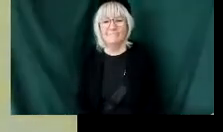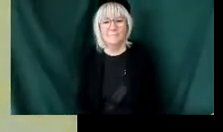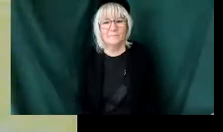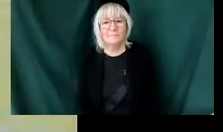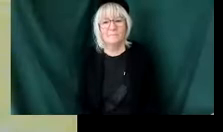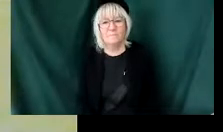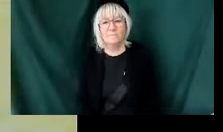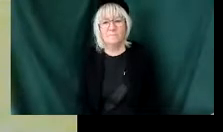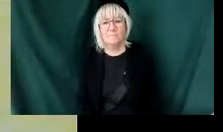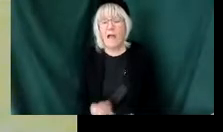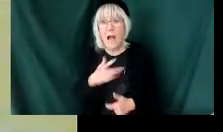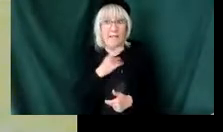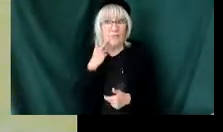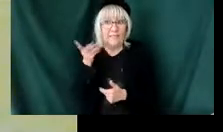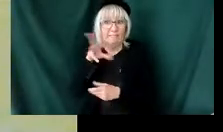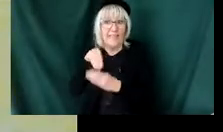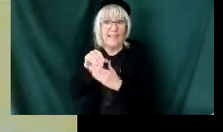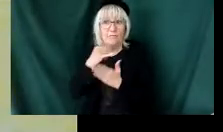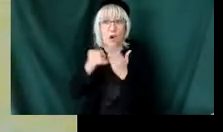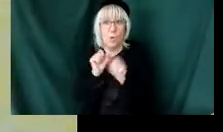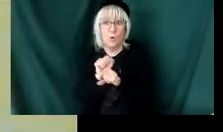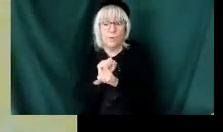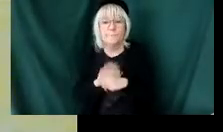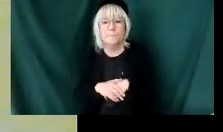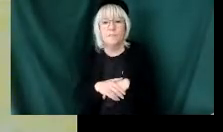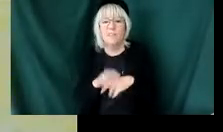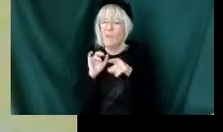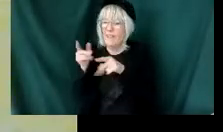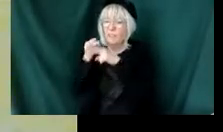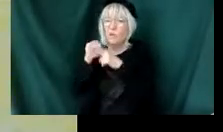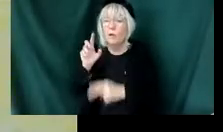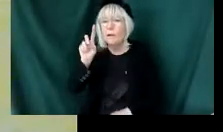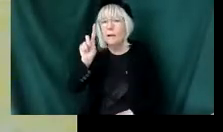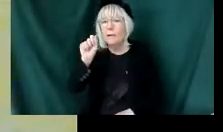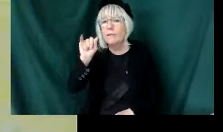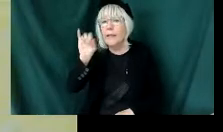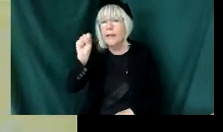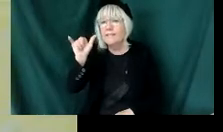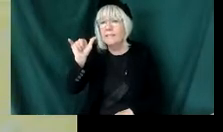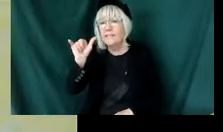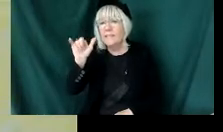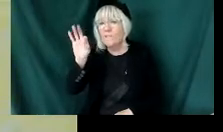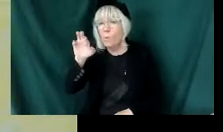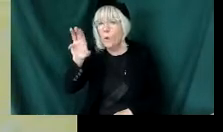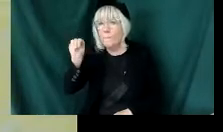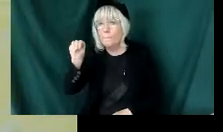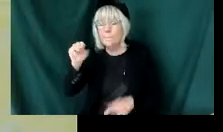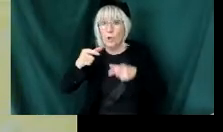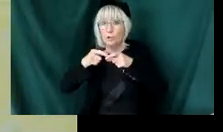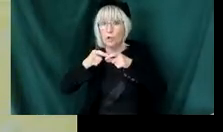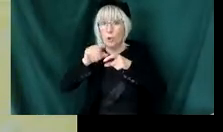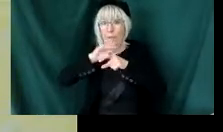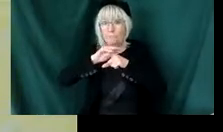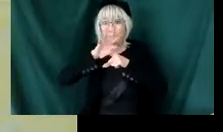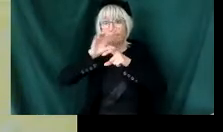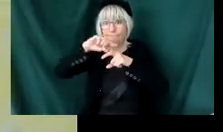in artwork. So I just went ahead and I drew, this is what we call a daisy form. And that is a circle with